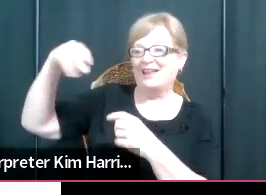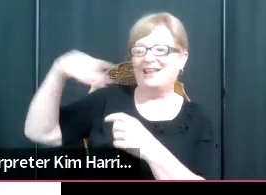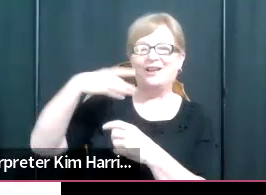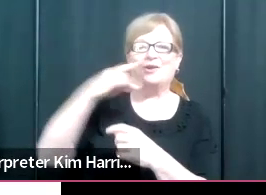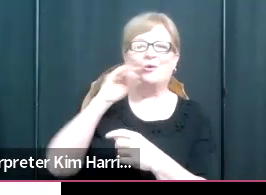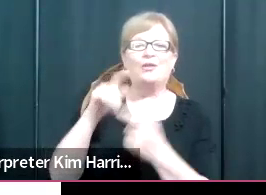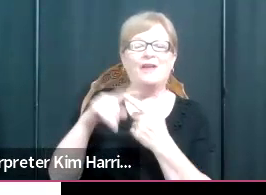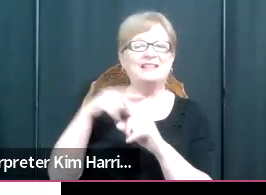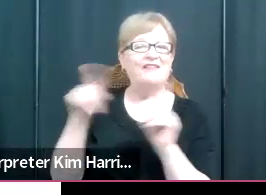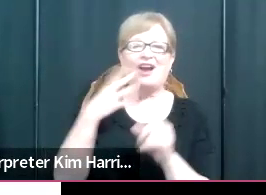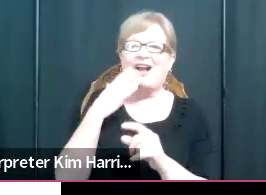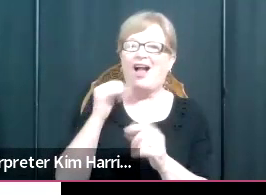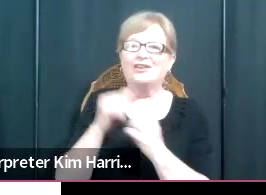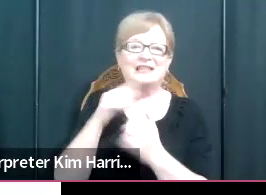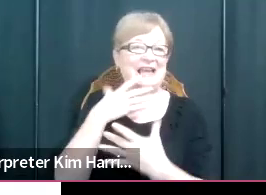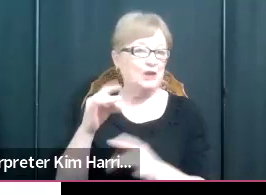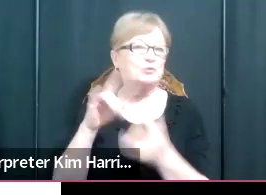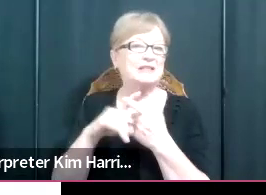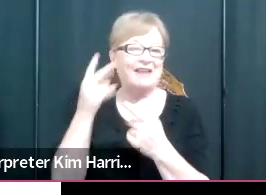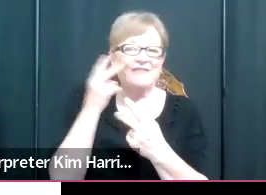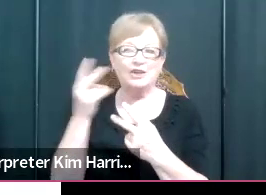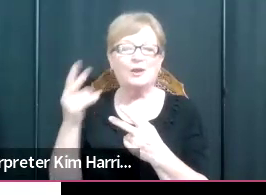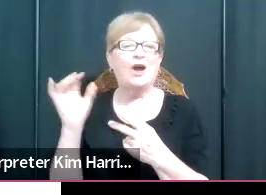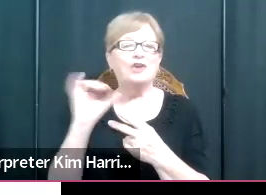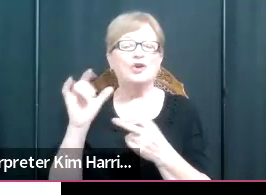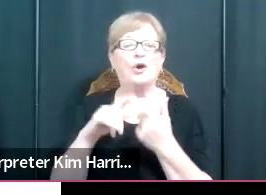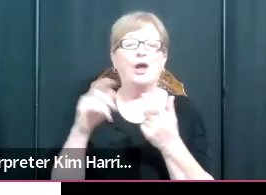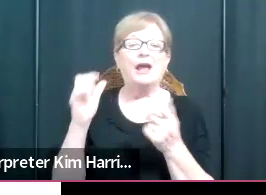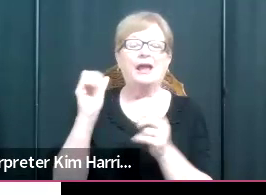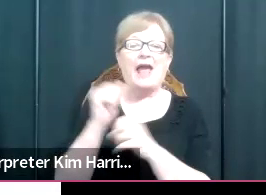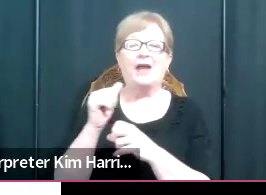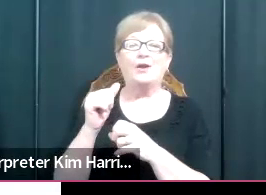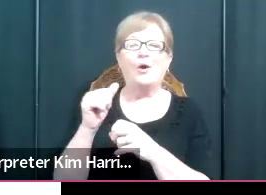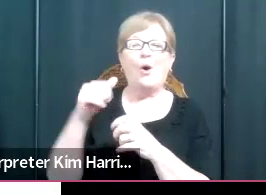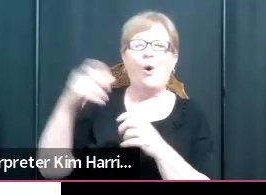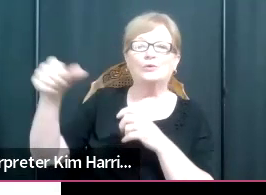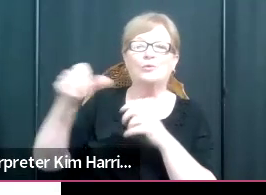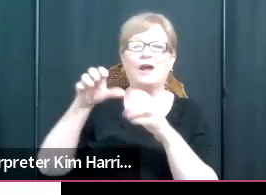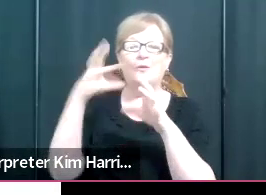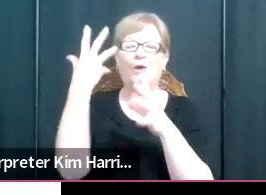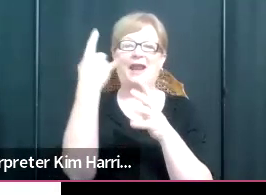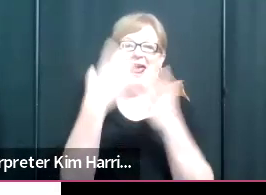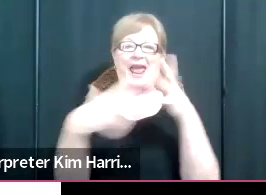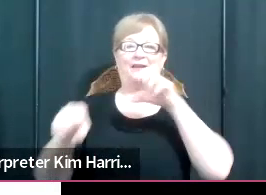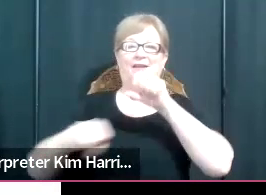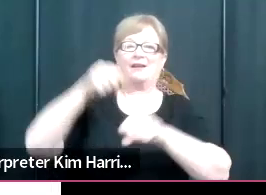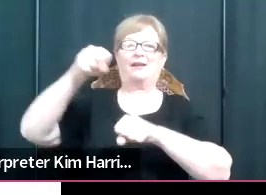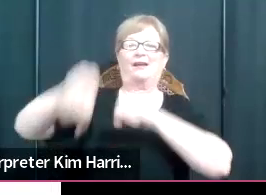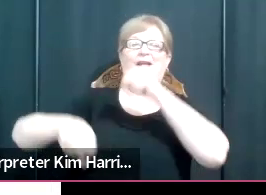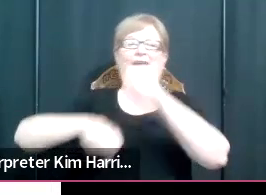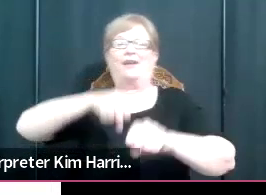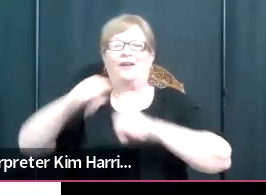bands of colors that can be interesting visually as well. You can also kind of hold one end in each hand and pedal it like a